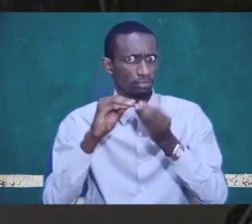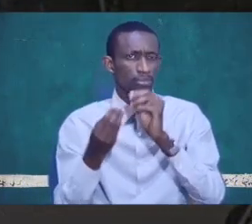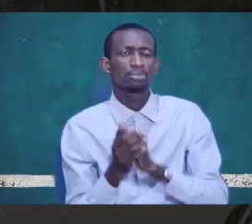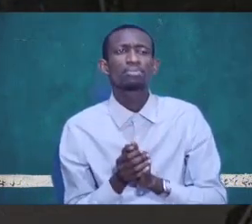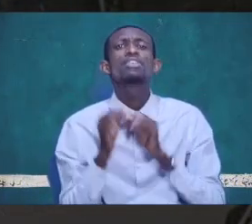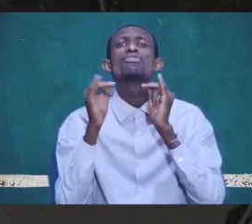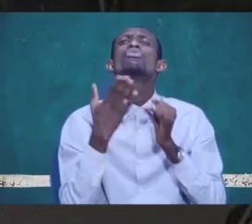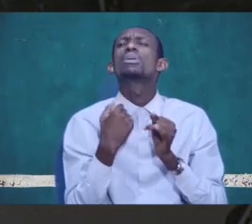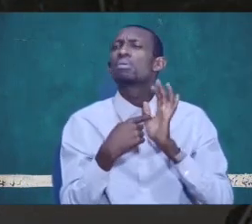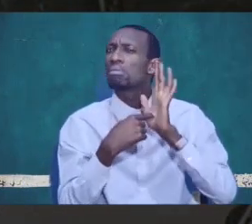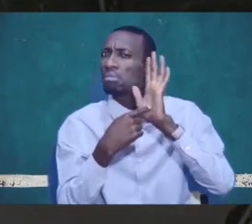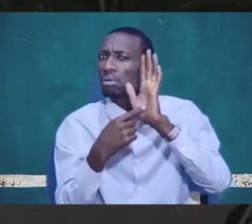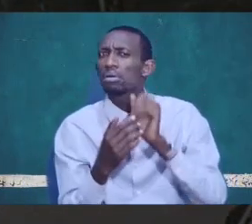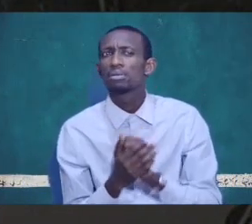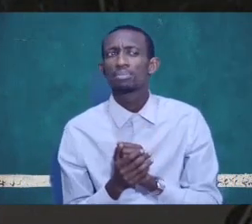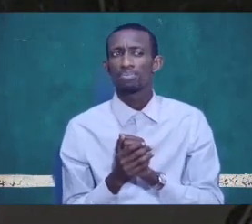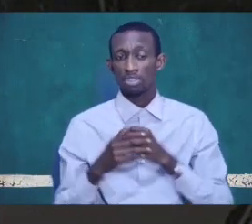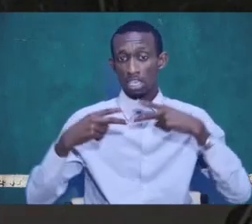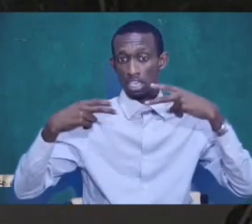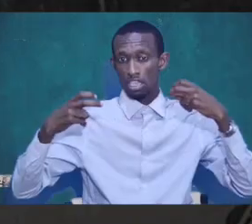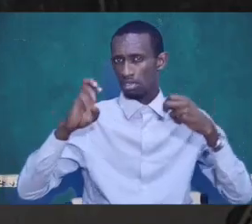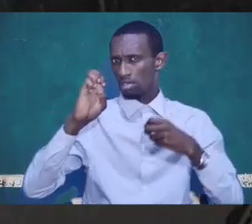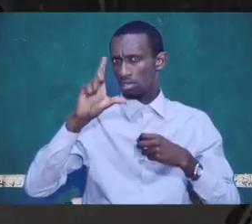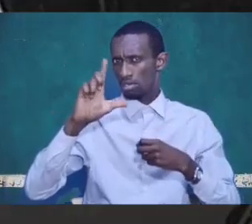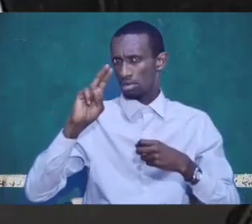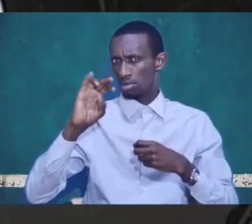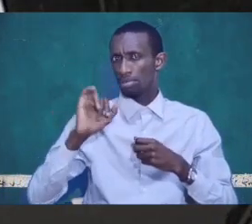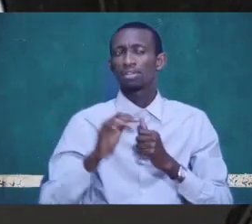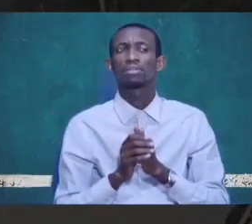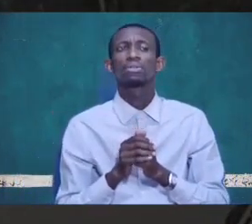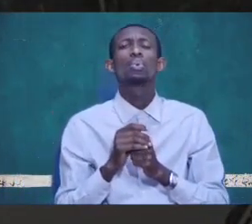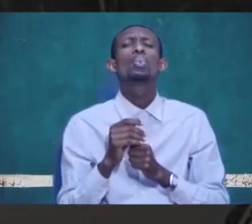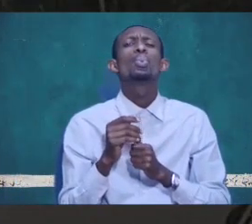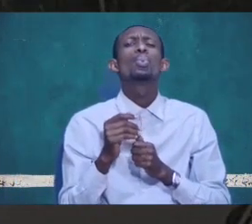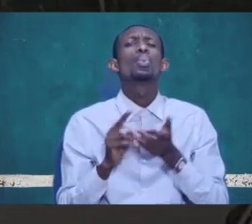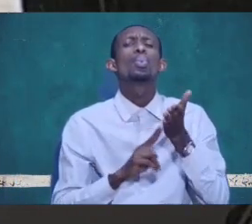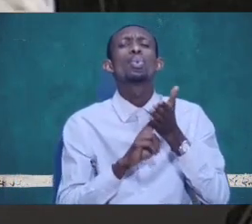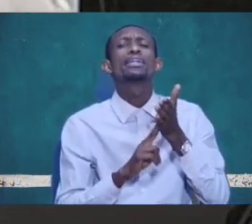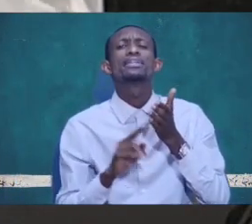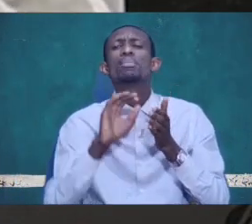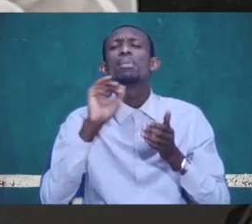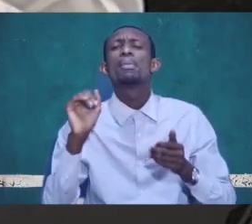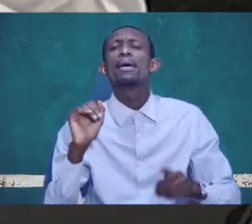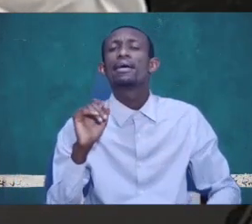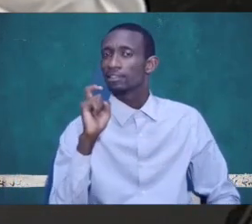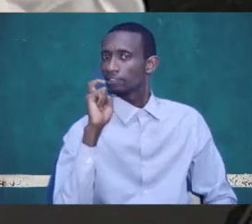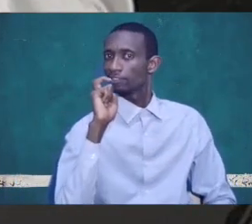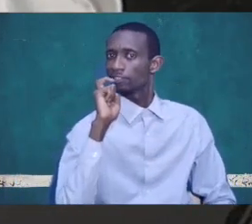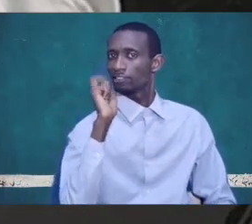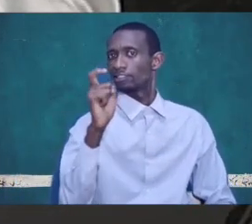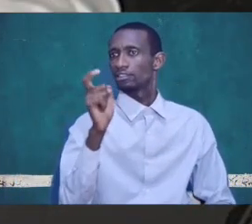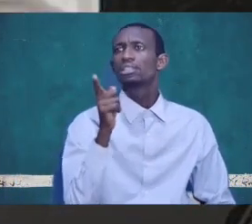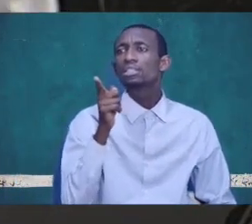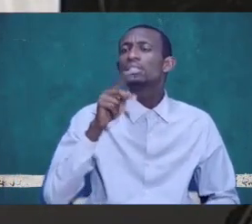to represent an element, you use X, which stands for the chemical symbol of